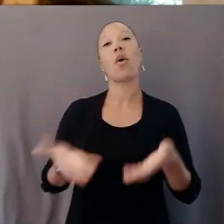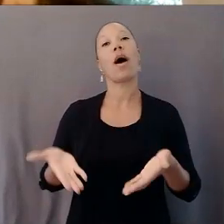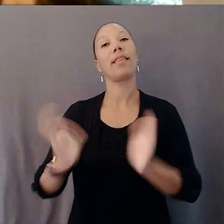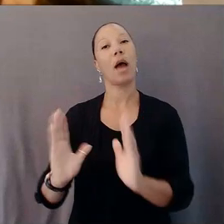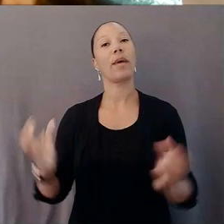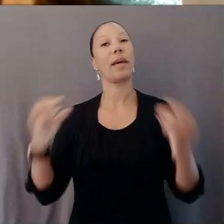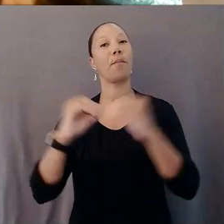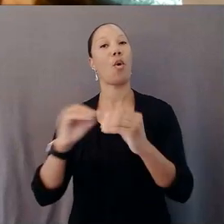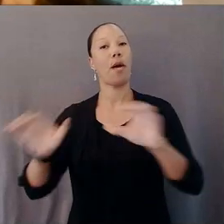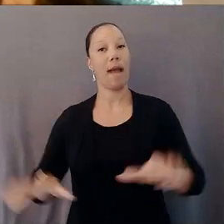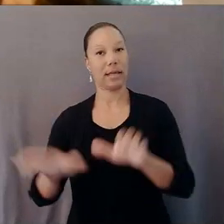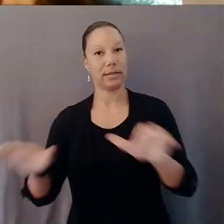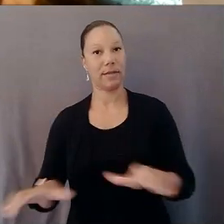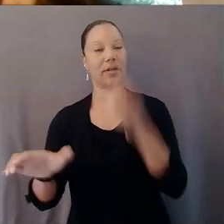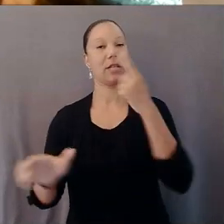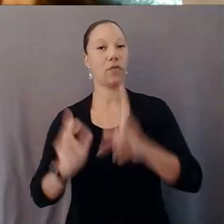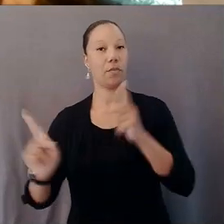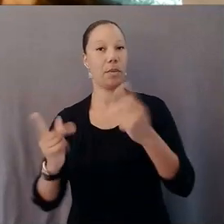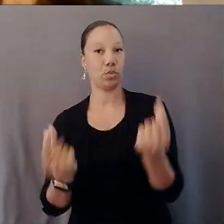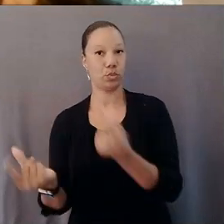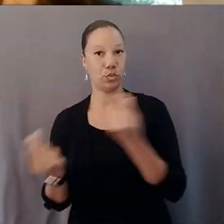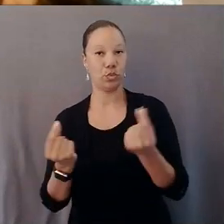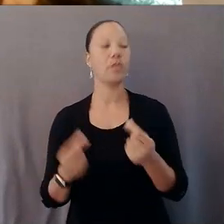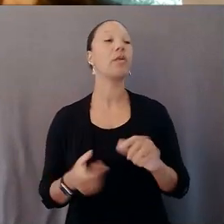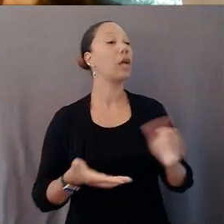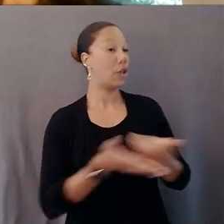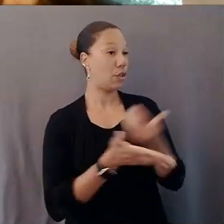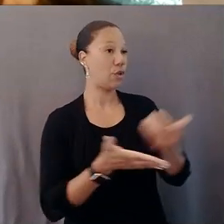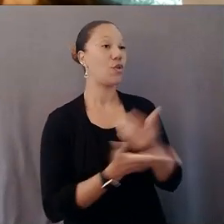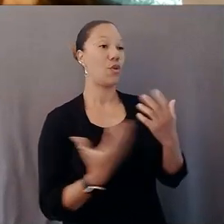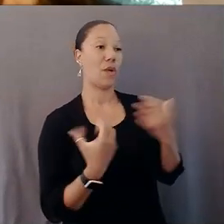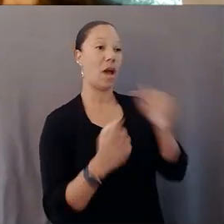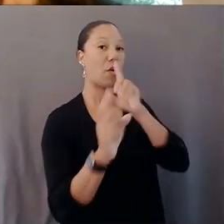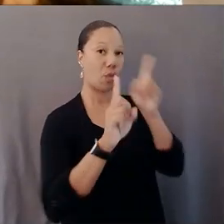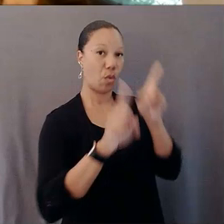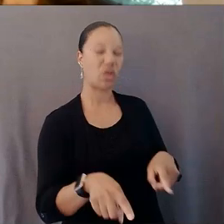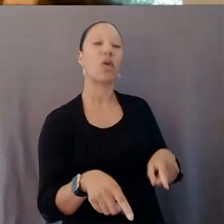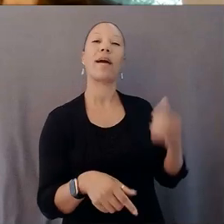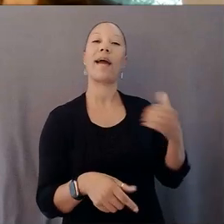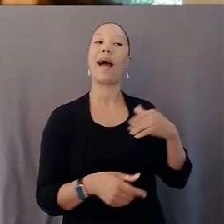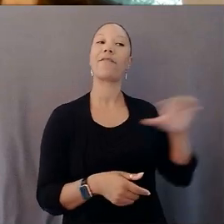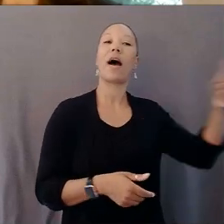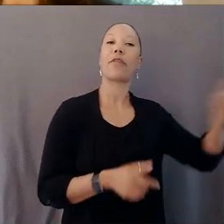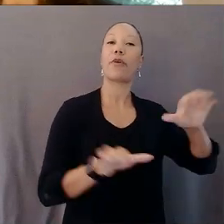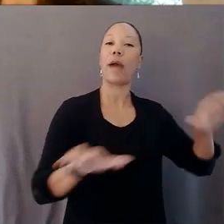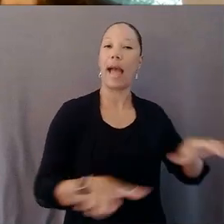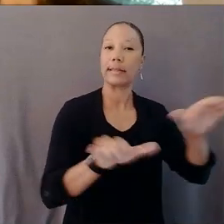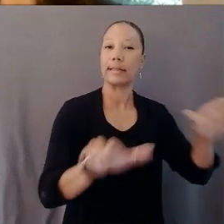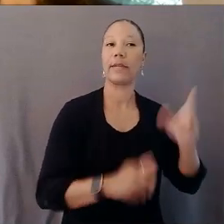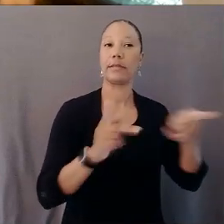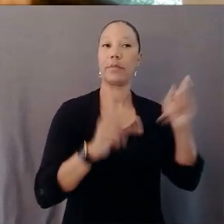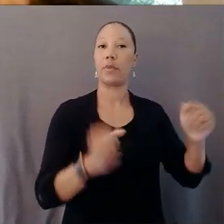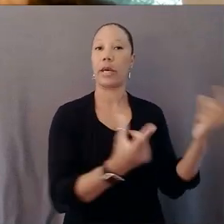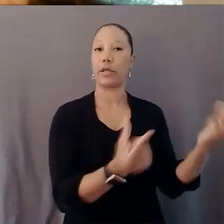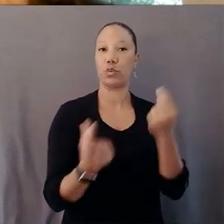activities. Yeah, so the new health order also expands allowable activities, as you just mentioned. And for a full list